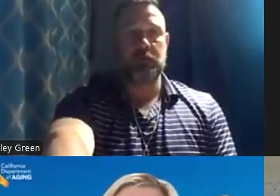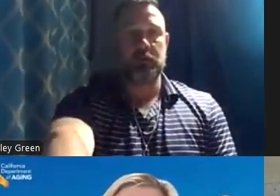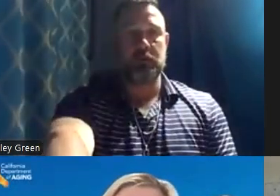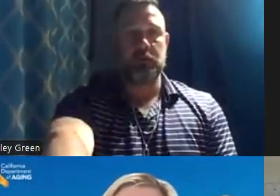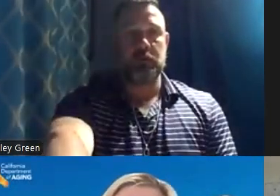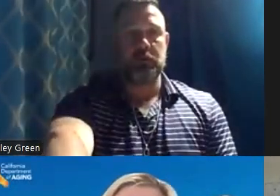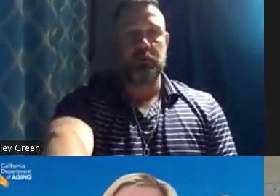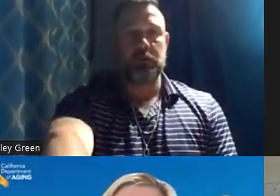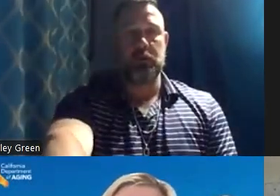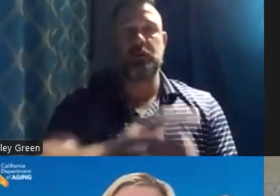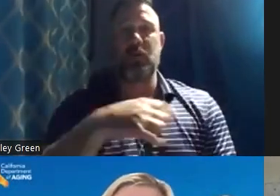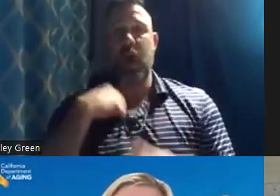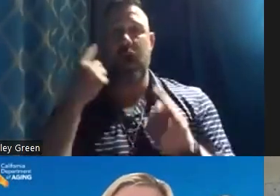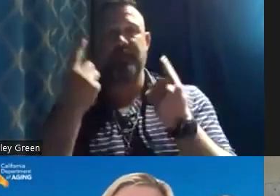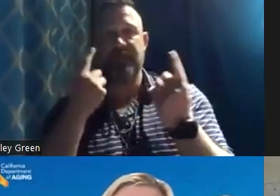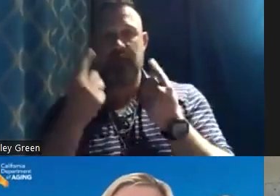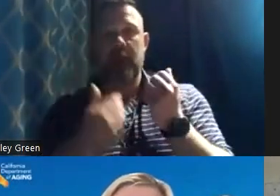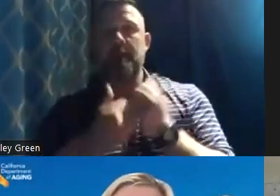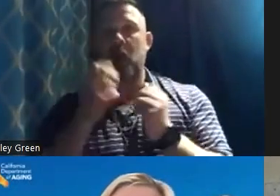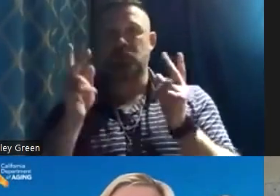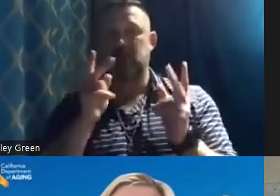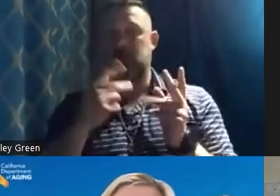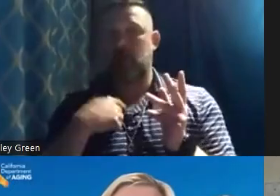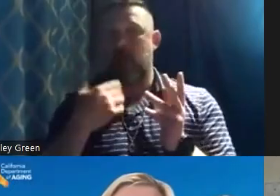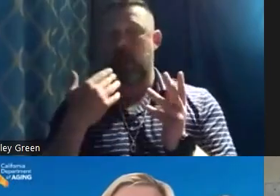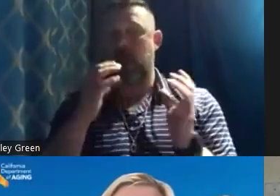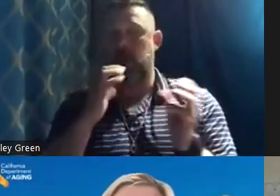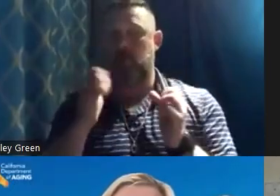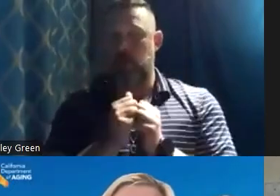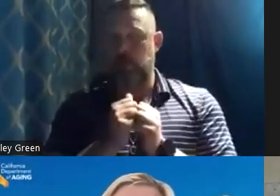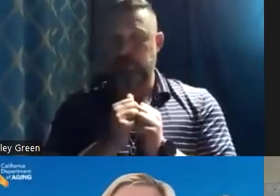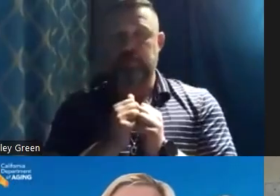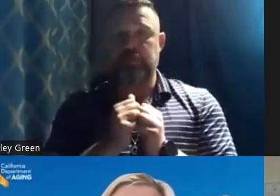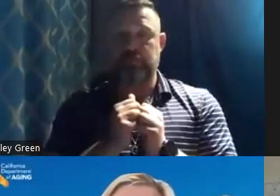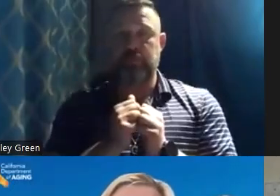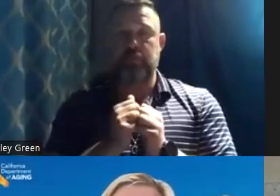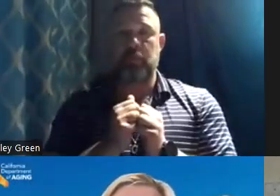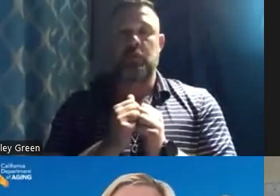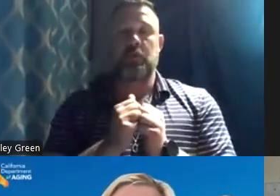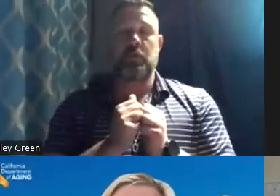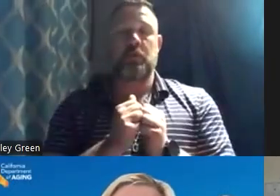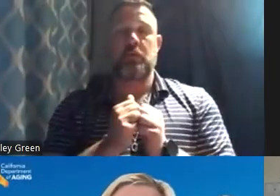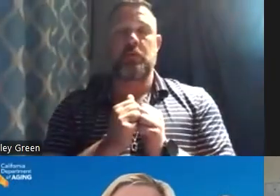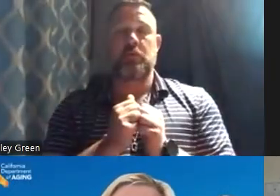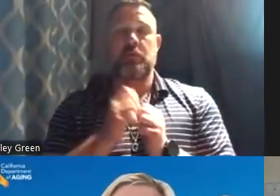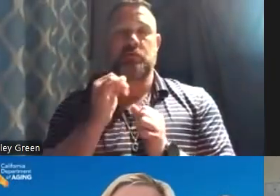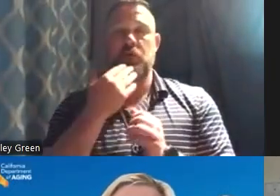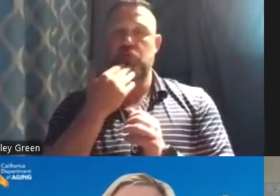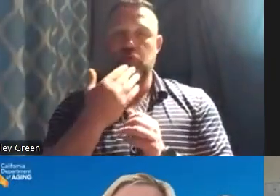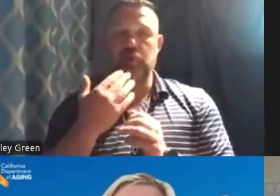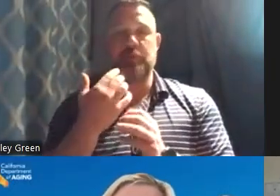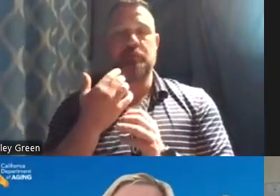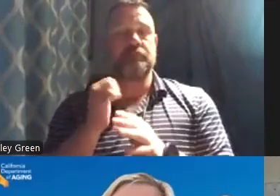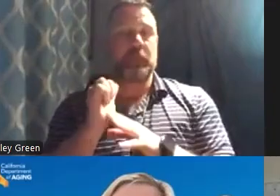So I think most of the people I talk with are just like that was a great exercise we went through